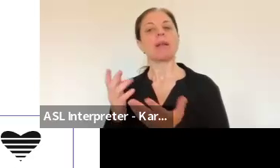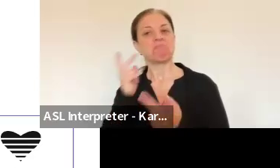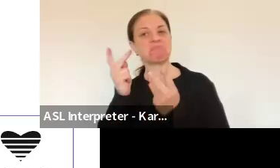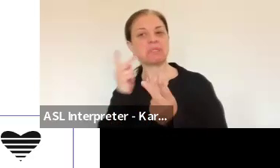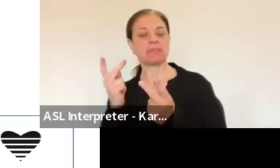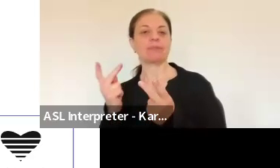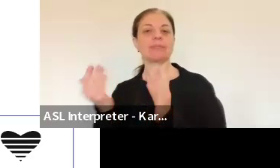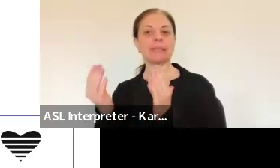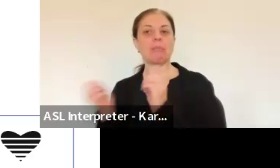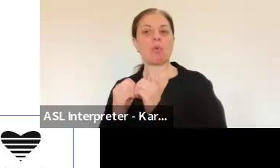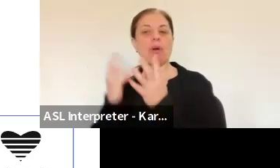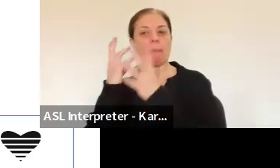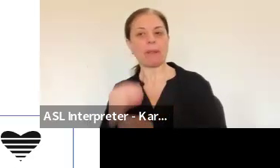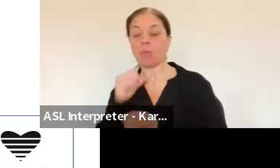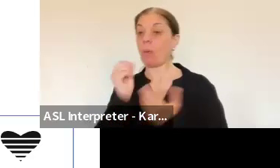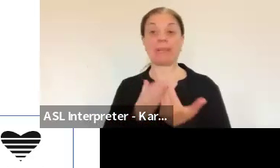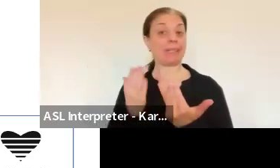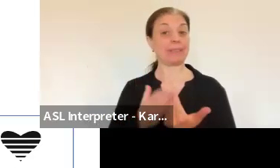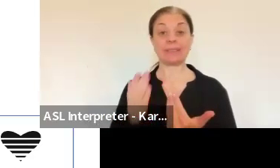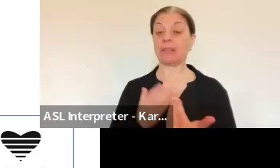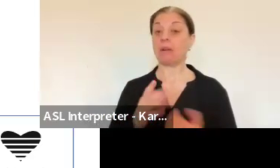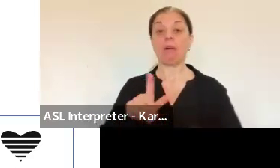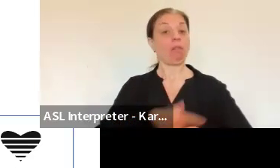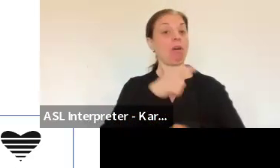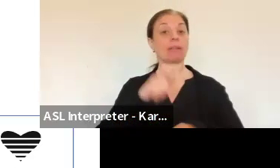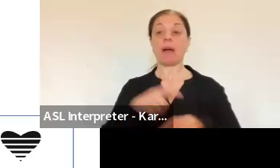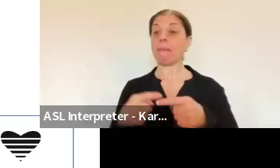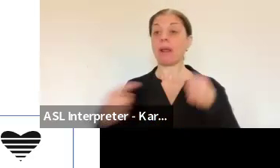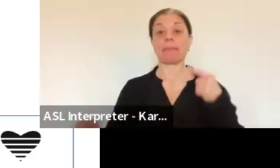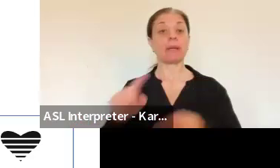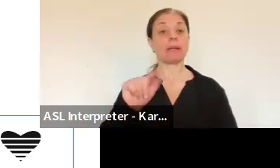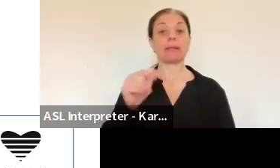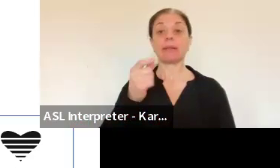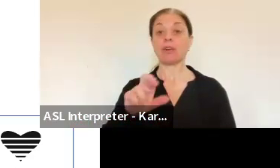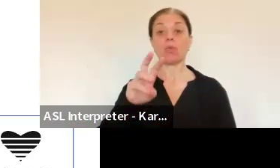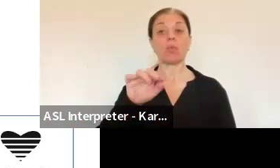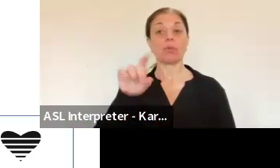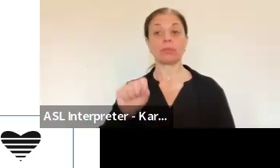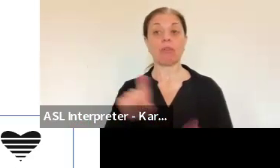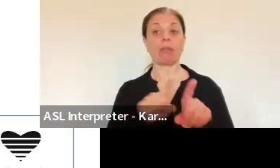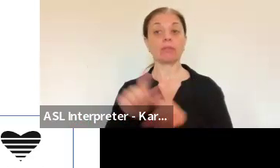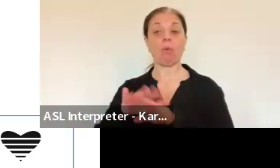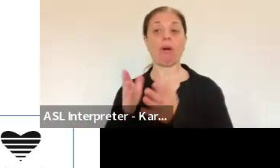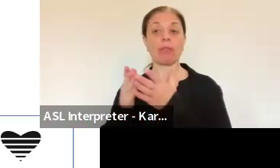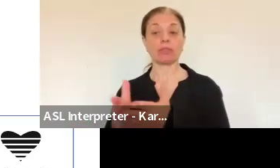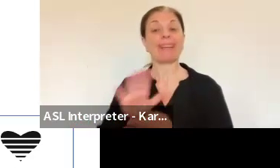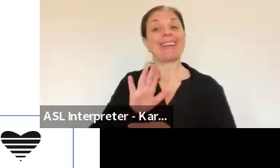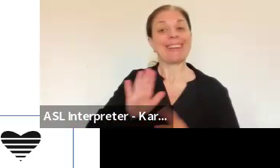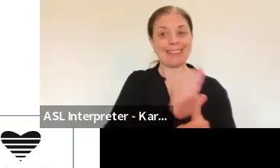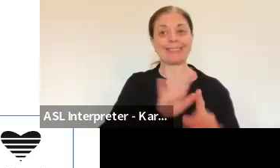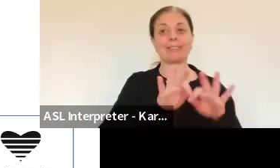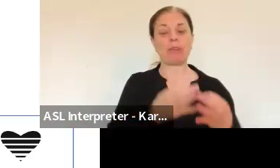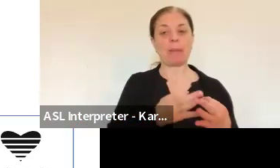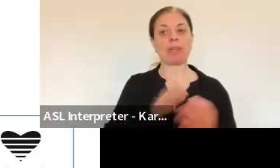appealing. It won't be easy, though. Her longtime nemesis, Tanner Woods, is also on the ship. His family and Savannah's